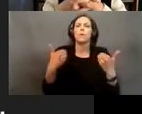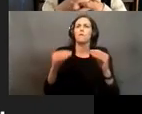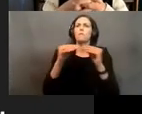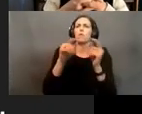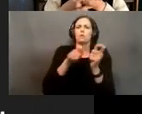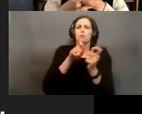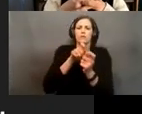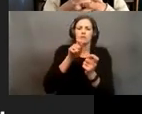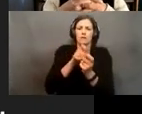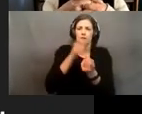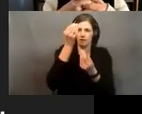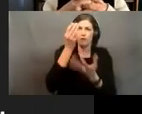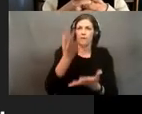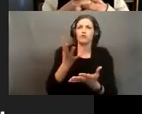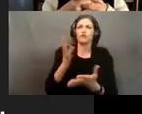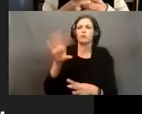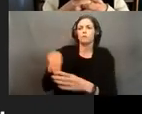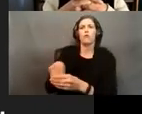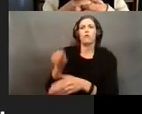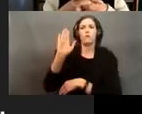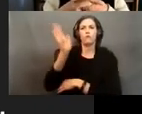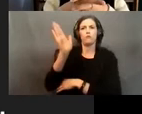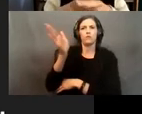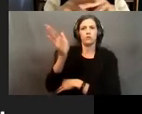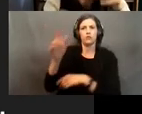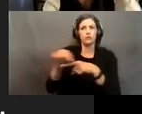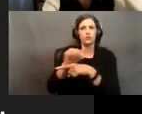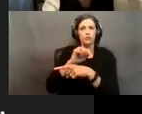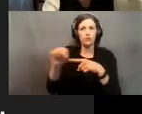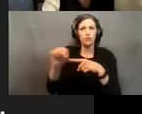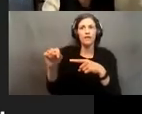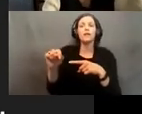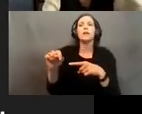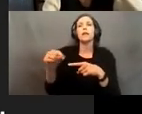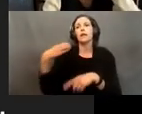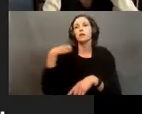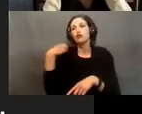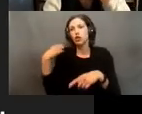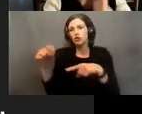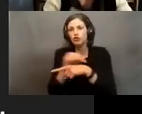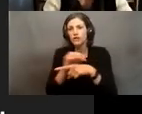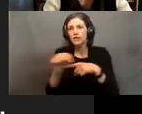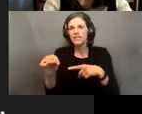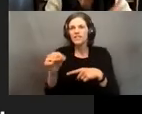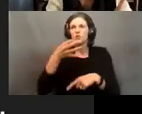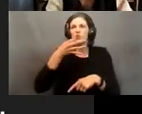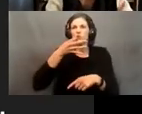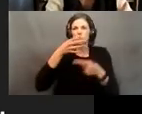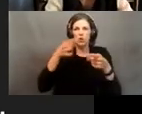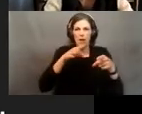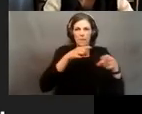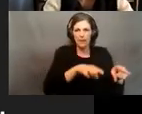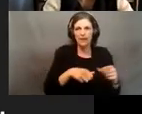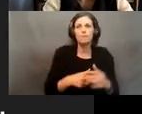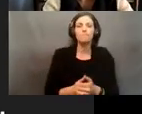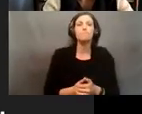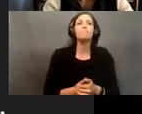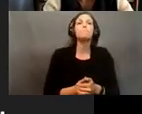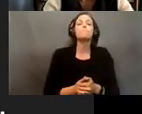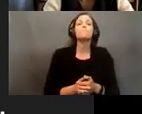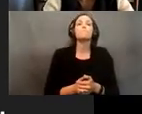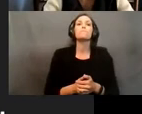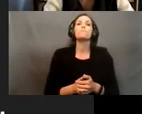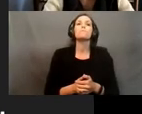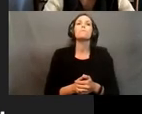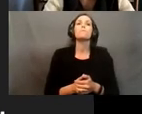as part of the presenter trainings and chair trainings coming up. But on top